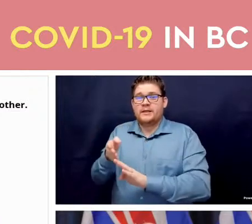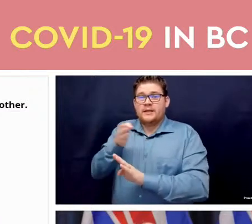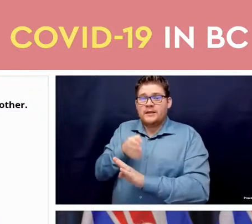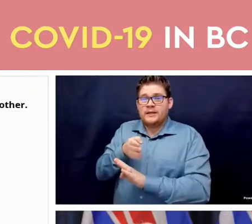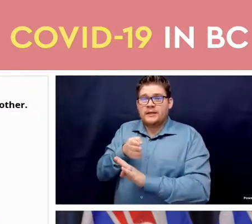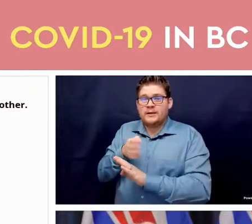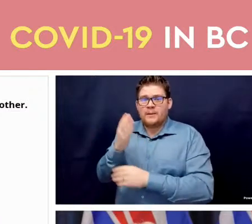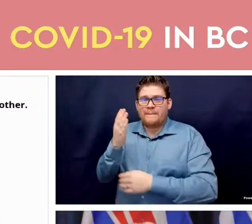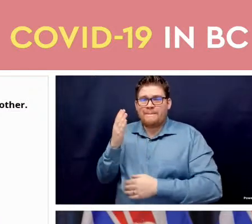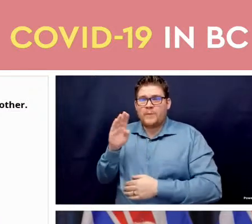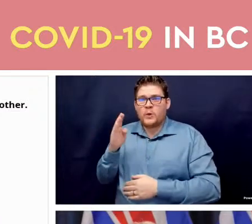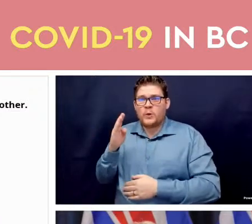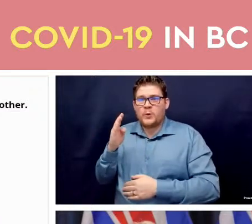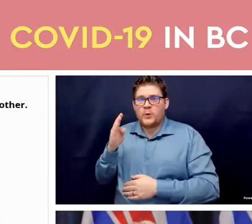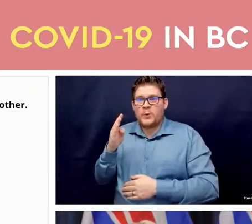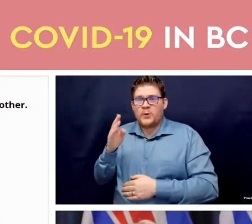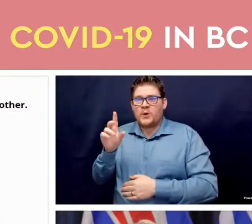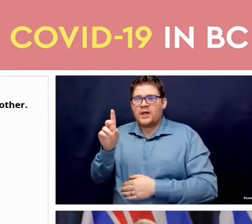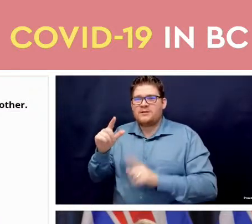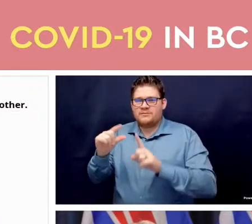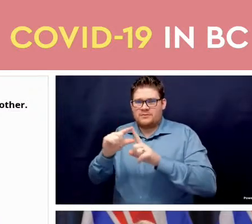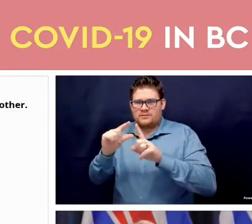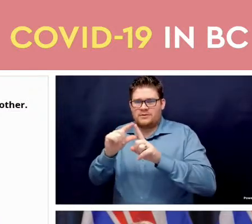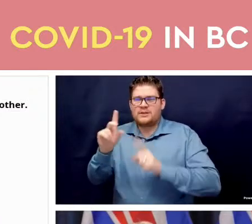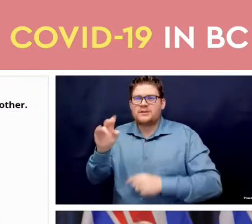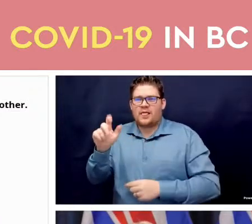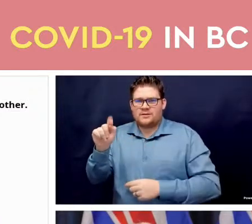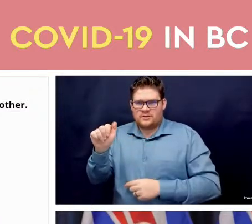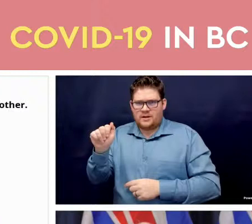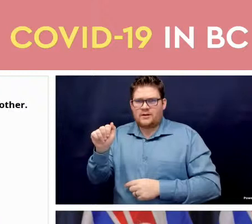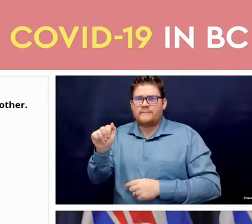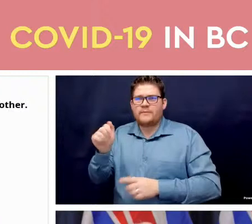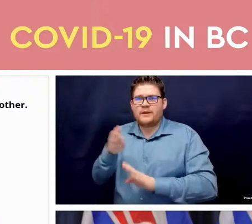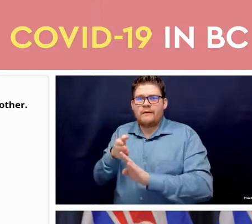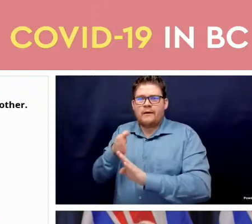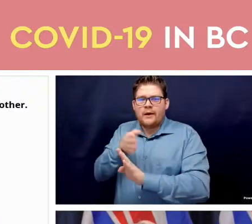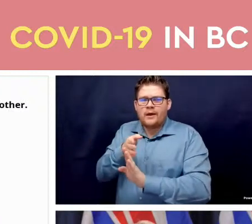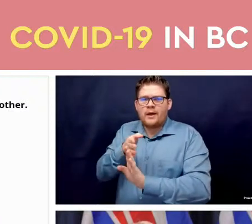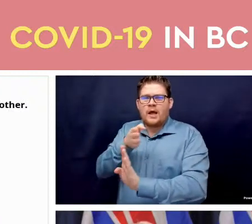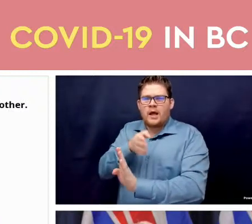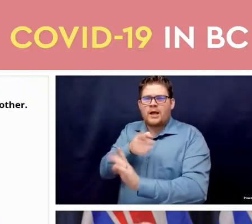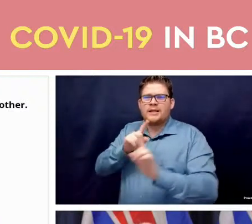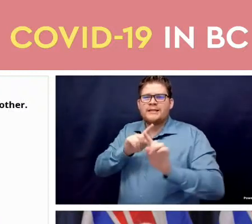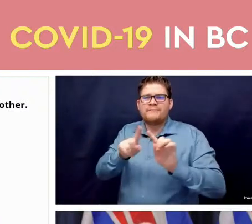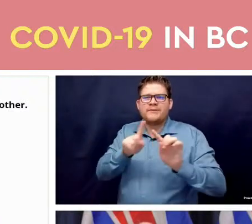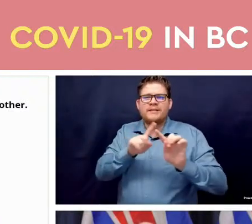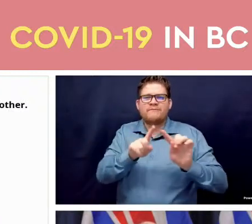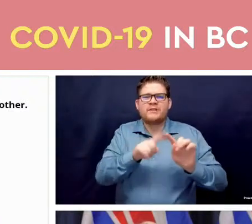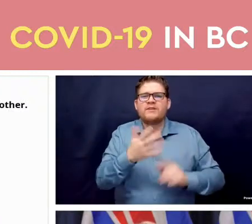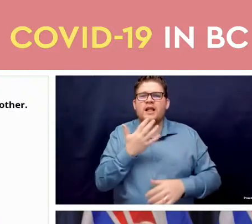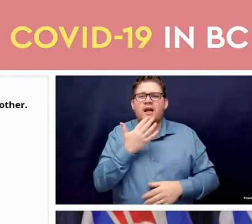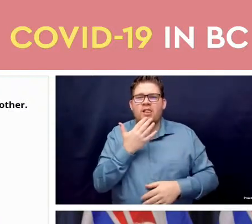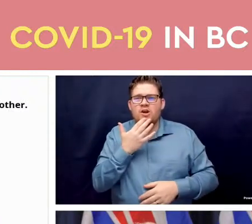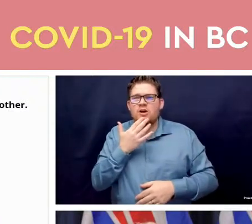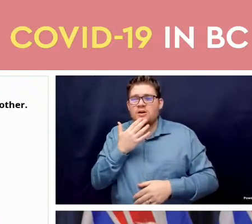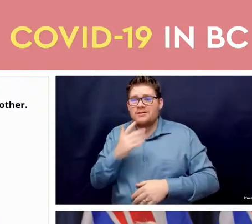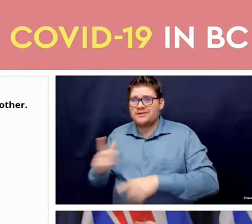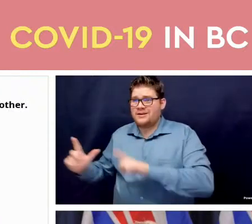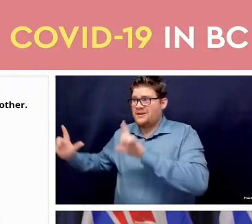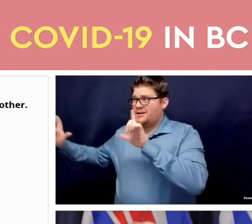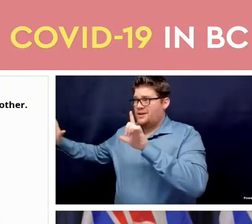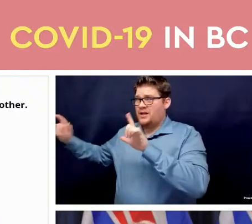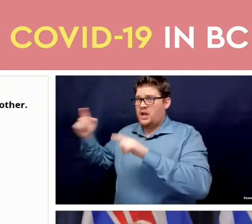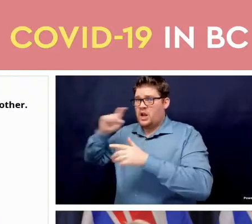And that has meant that it is a different game that we're in now. It's a different pandemic, and we've had to adapt